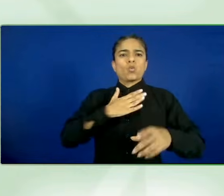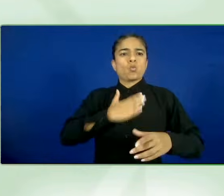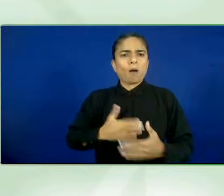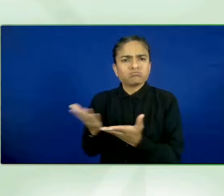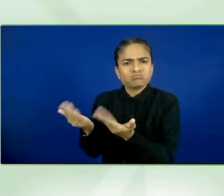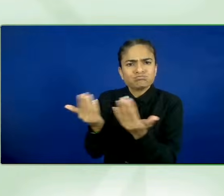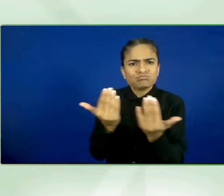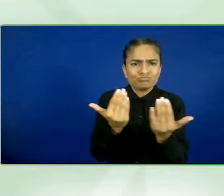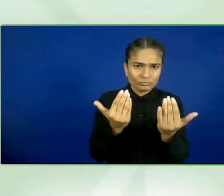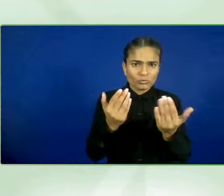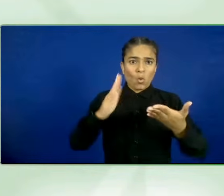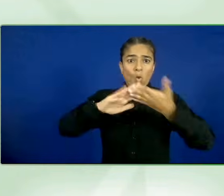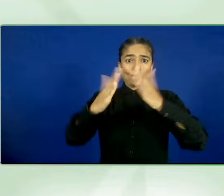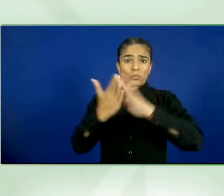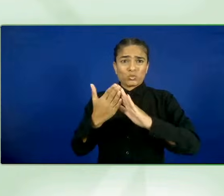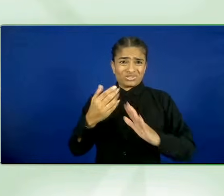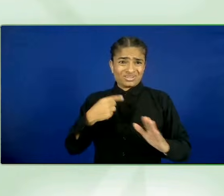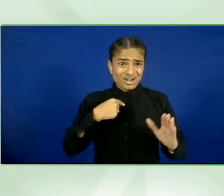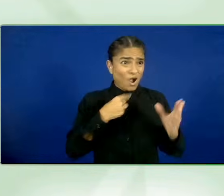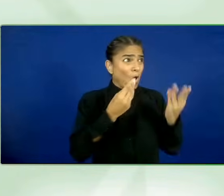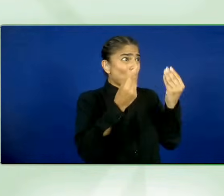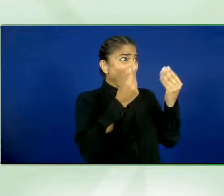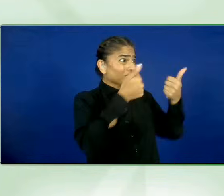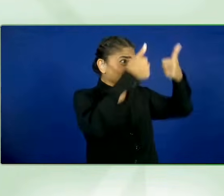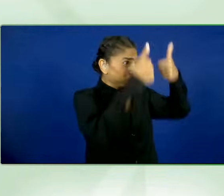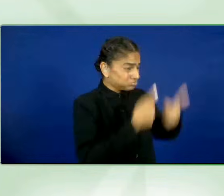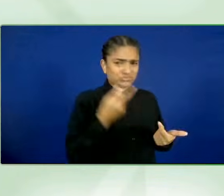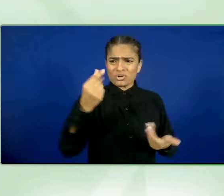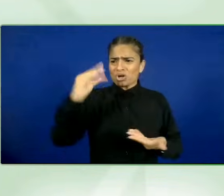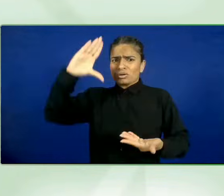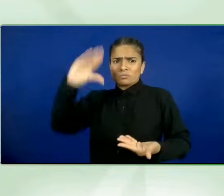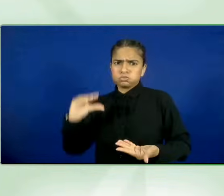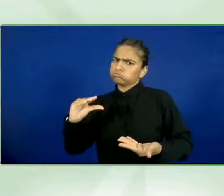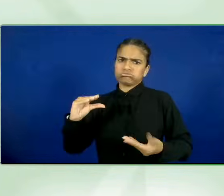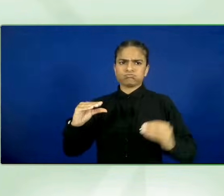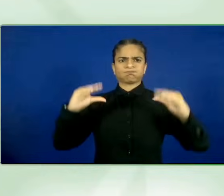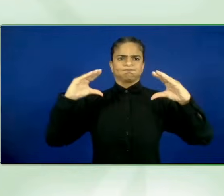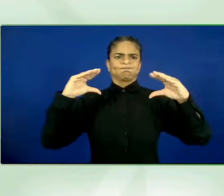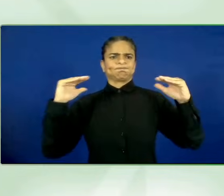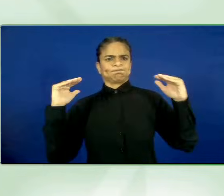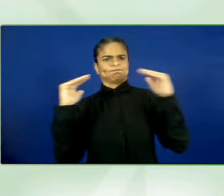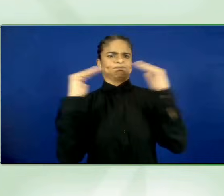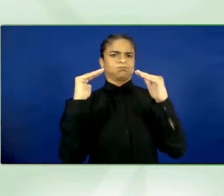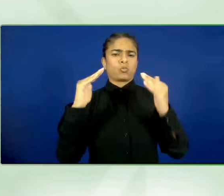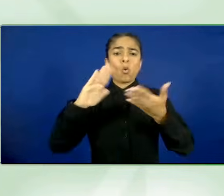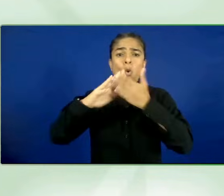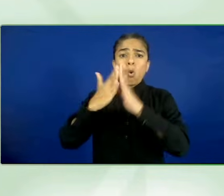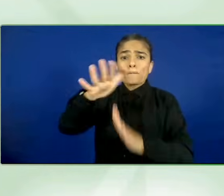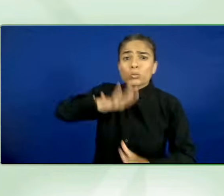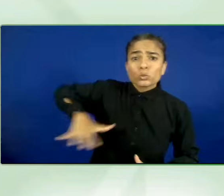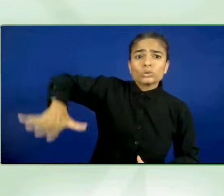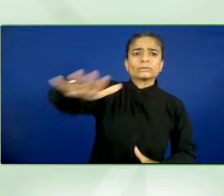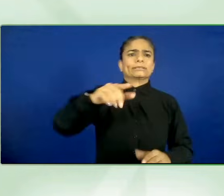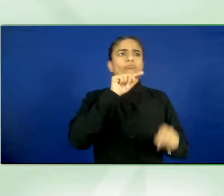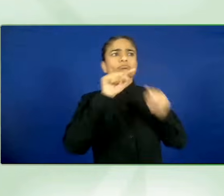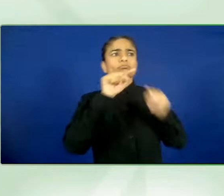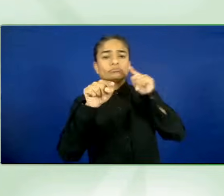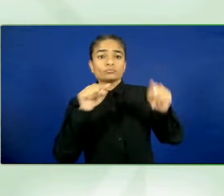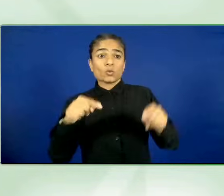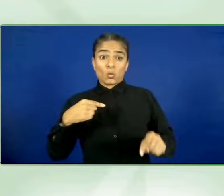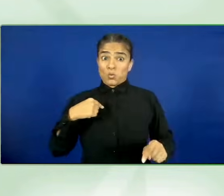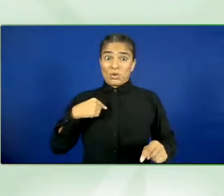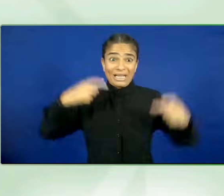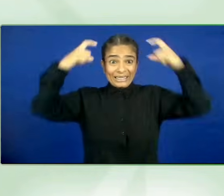big production house. So we are Disney certified. We are also tested by Sony. A lot of international production